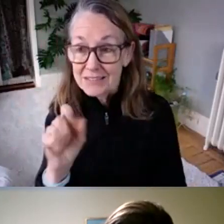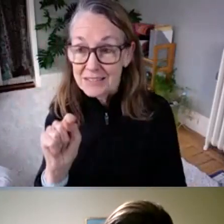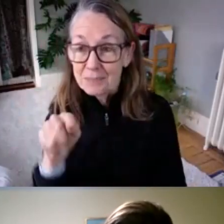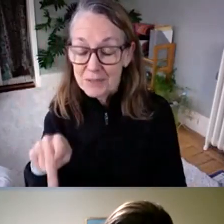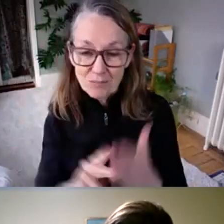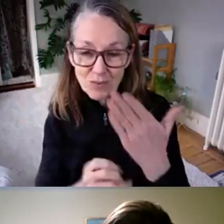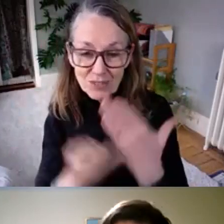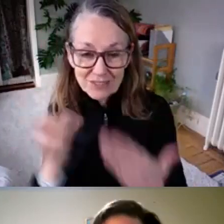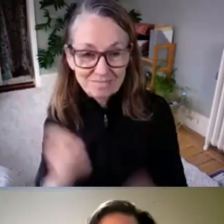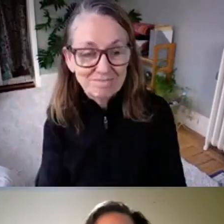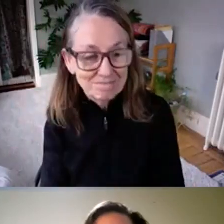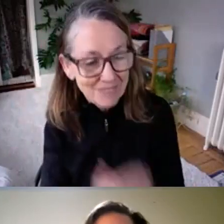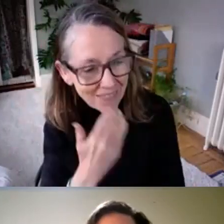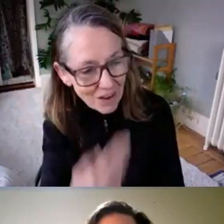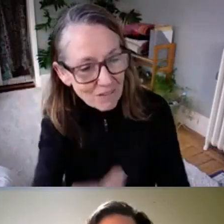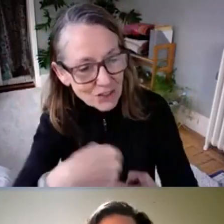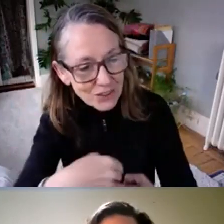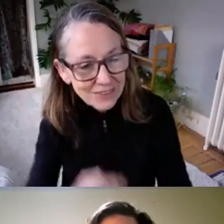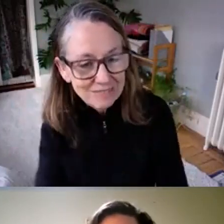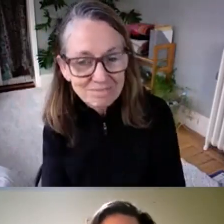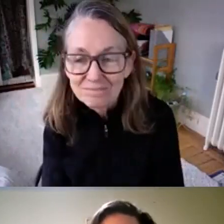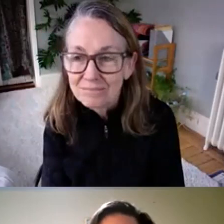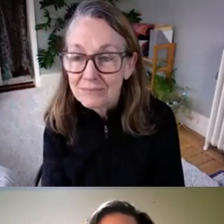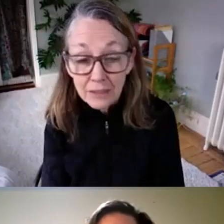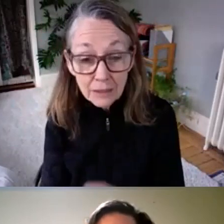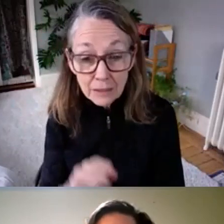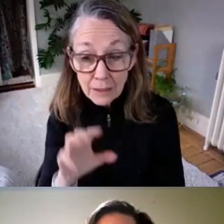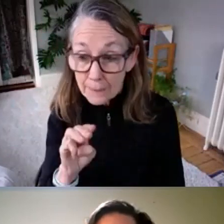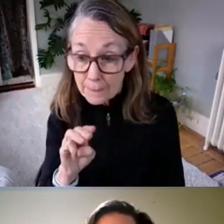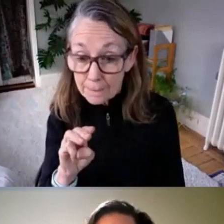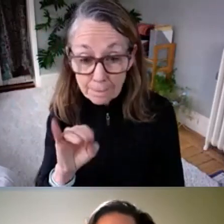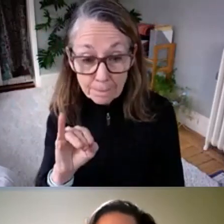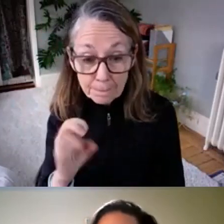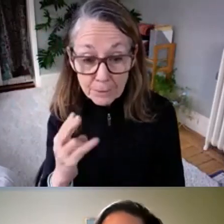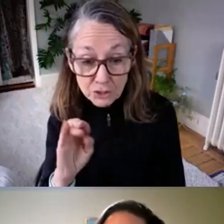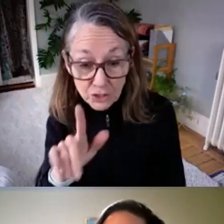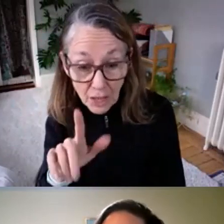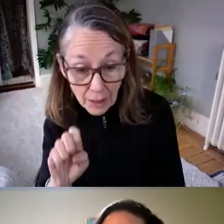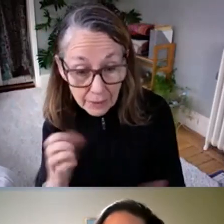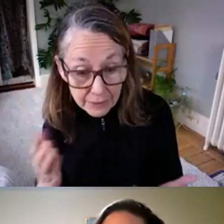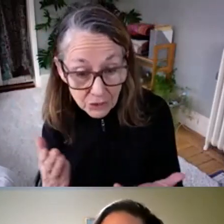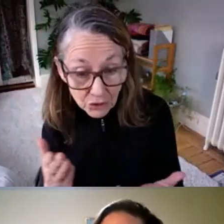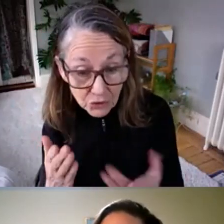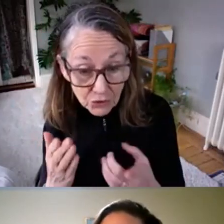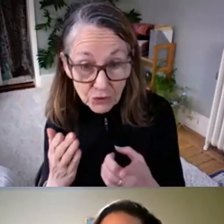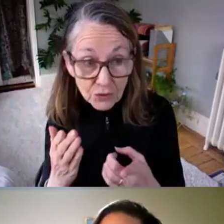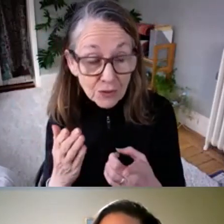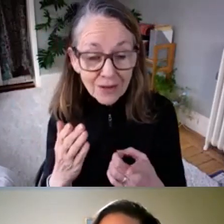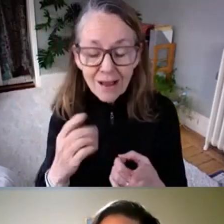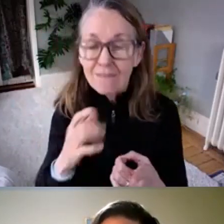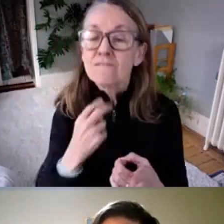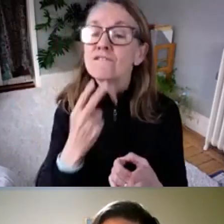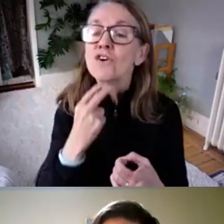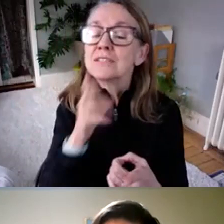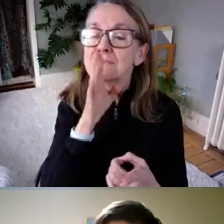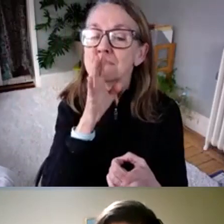Great, thanks for joining today. I think I see Michelle is here today. If you're able to. Hi, yeah, I'm